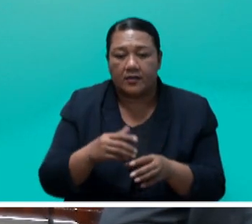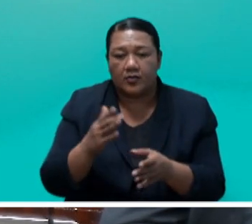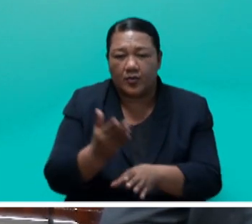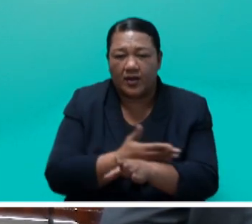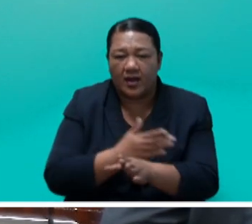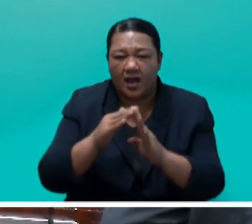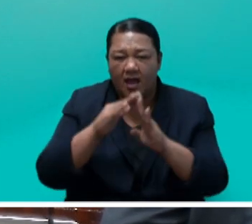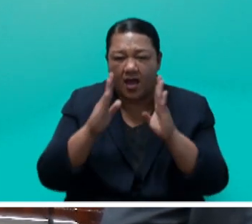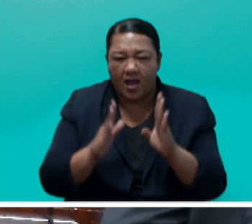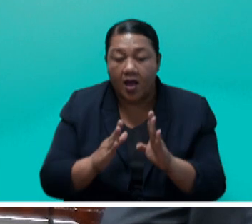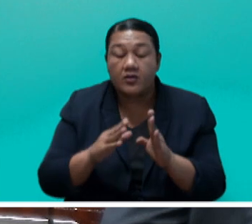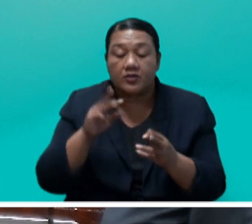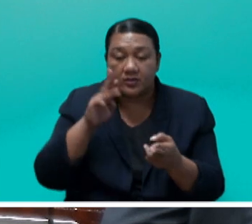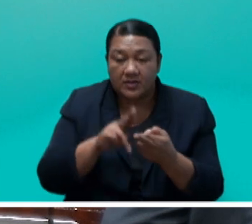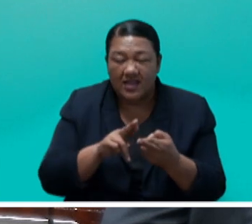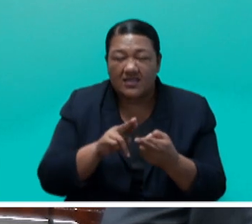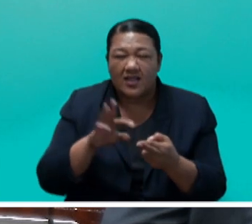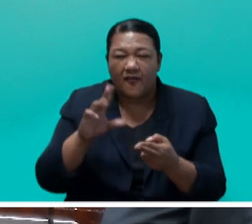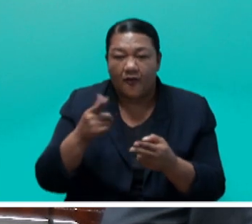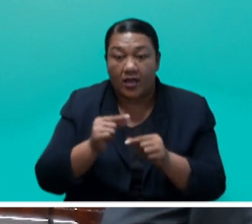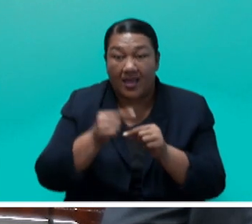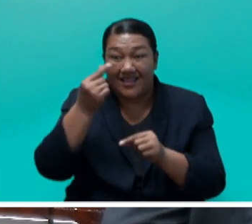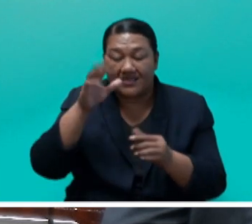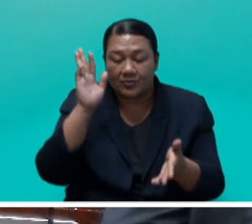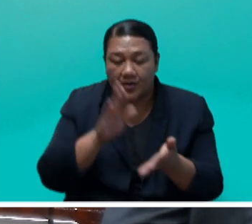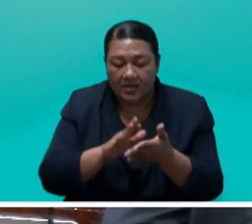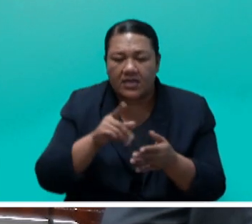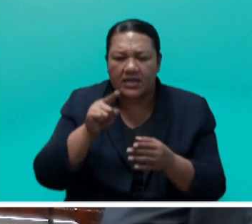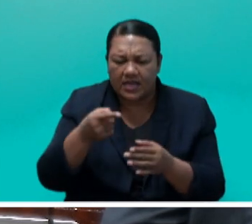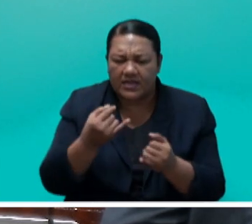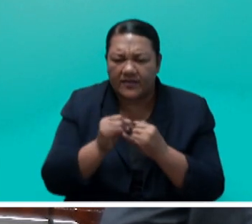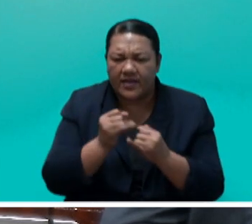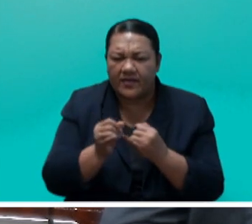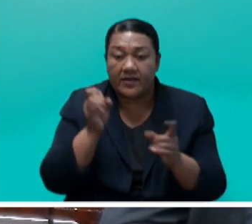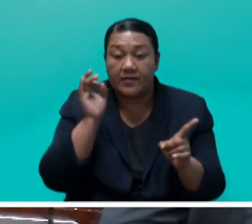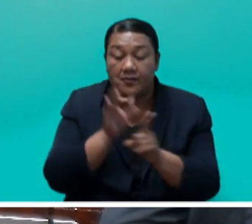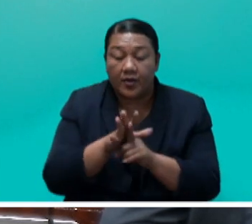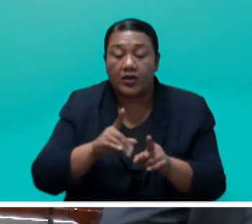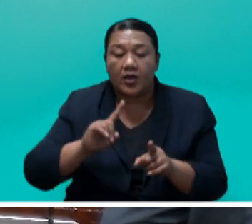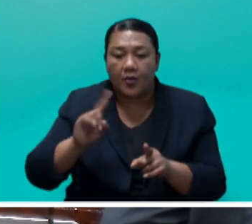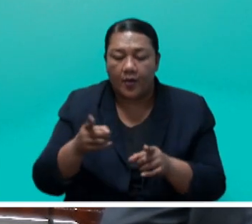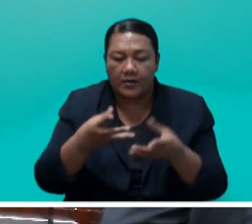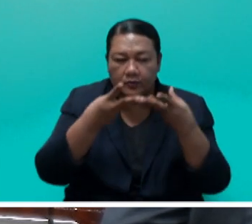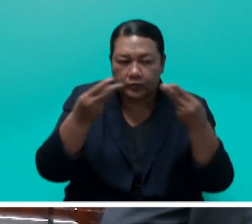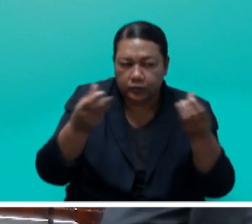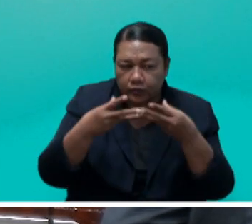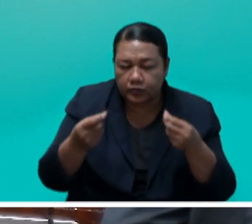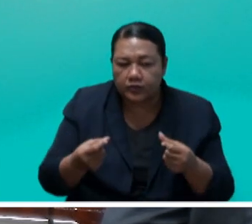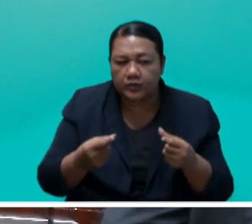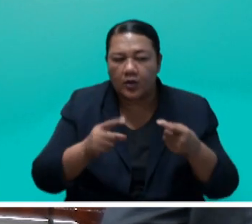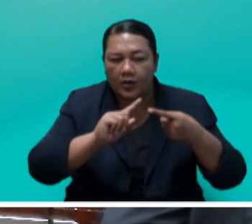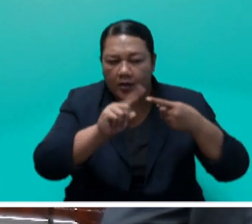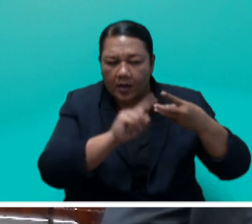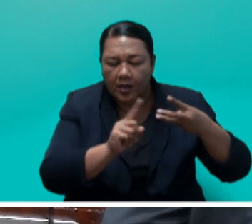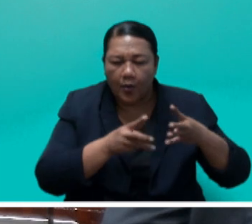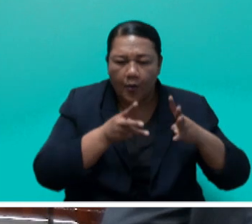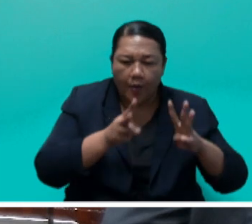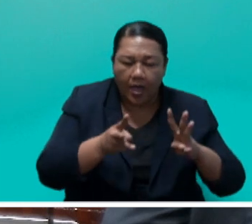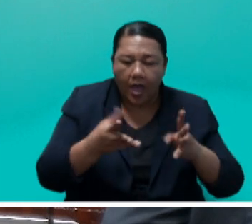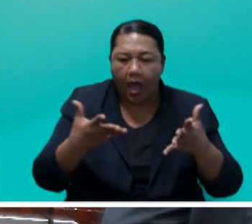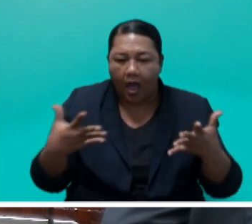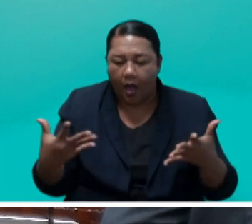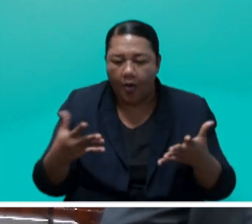climate crisis cannot be overstated. It is imperative for us to take resolute and decisive measures to alleviate its